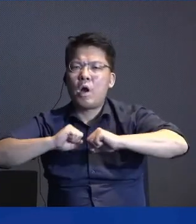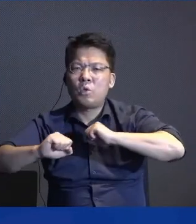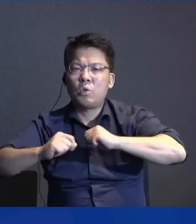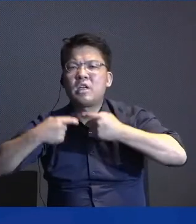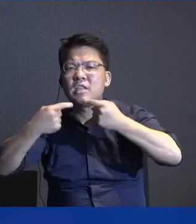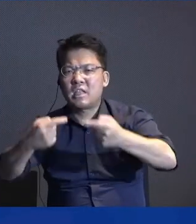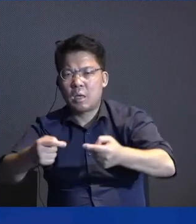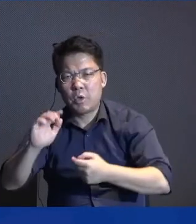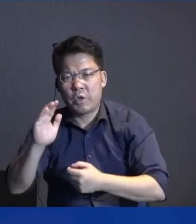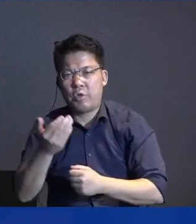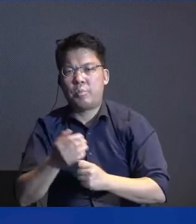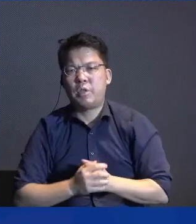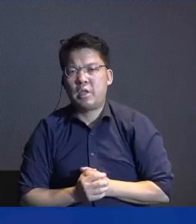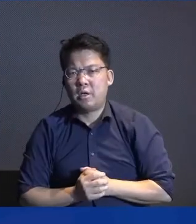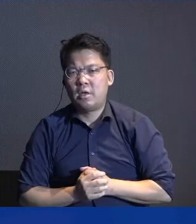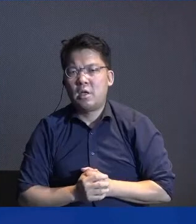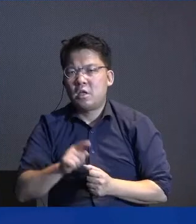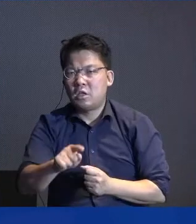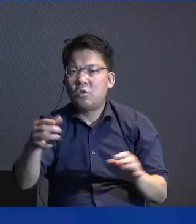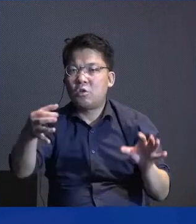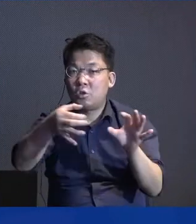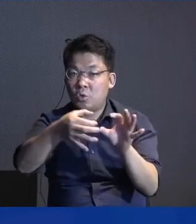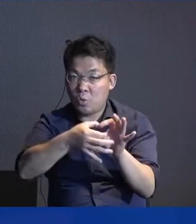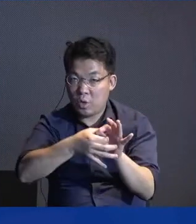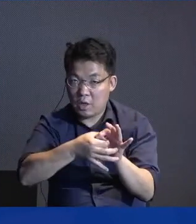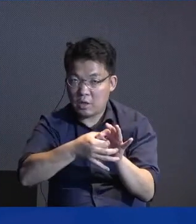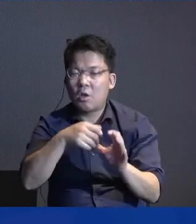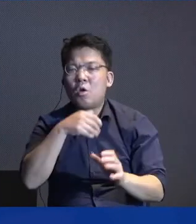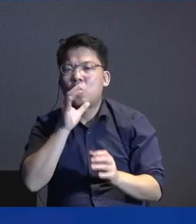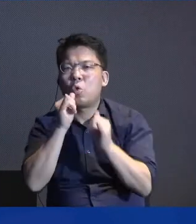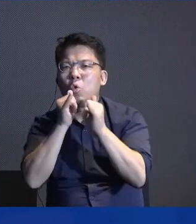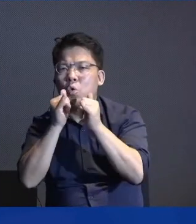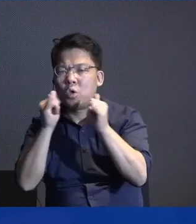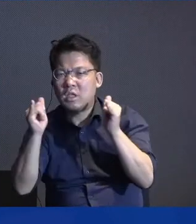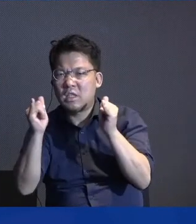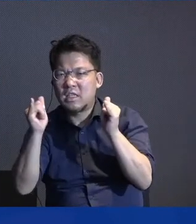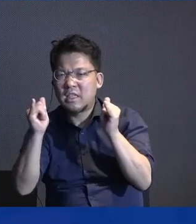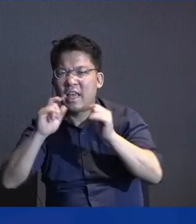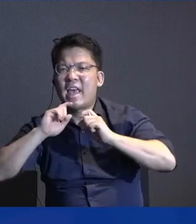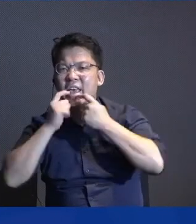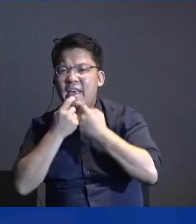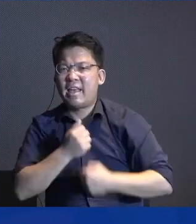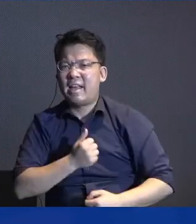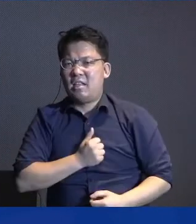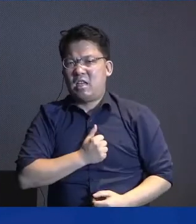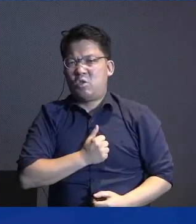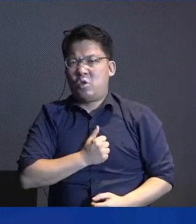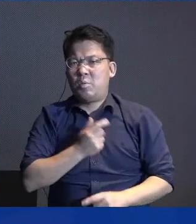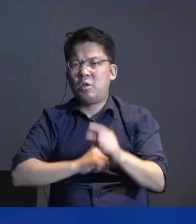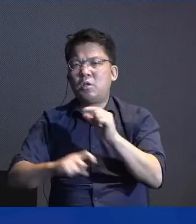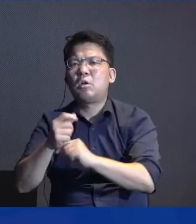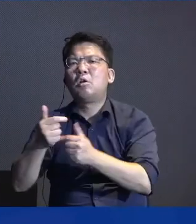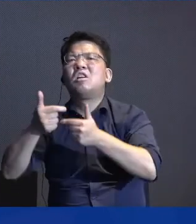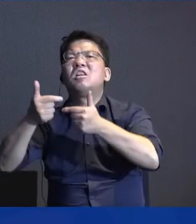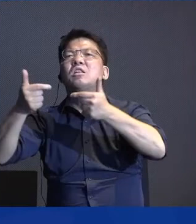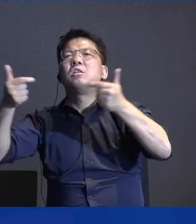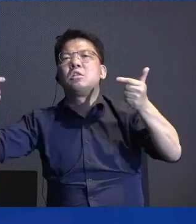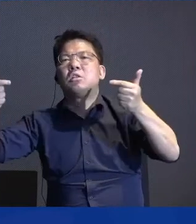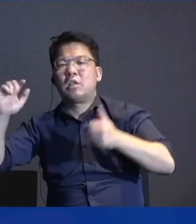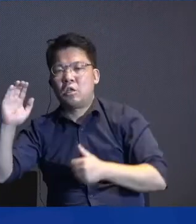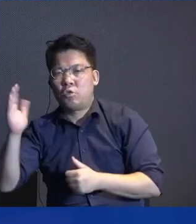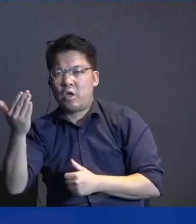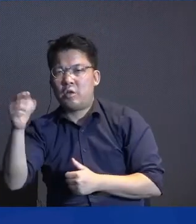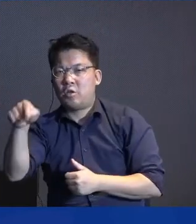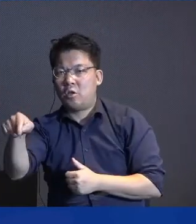the self-efficacy of older adults, therefore promoting resilience and optimistic view